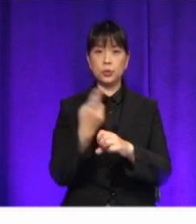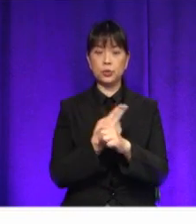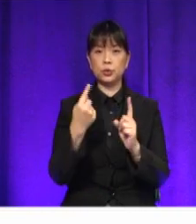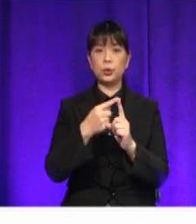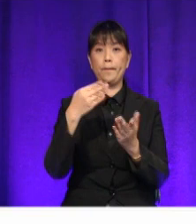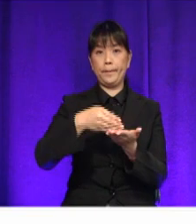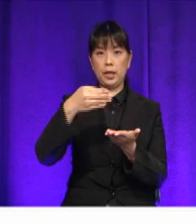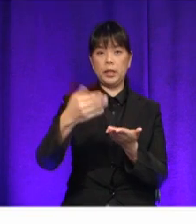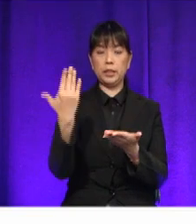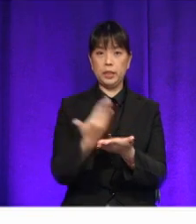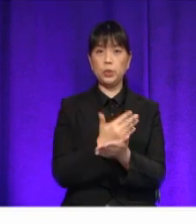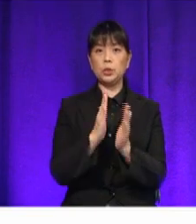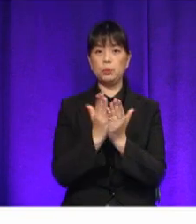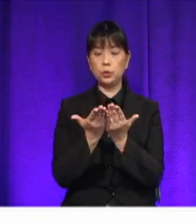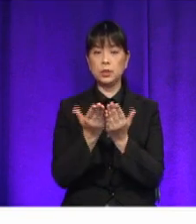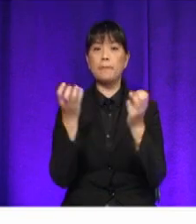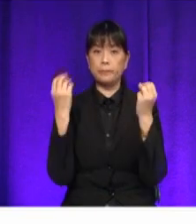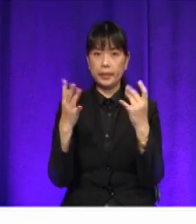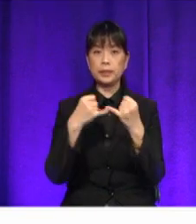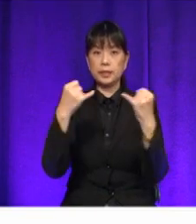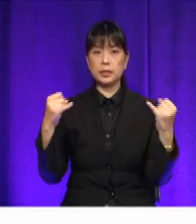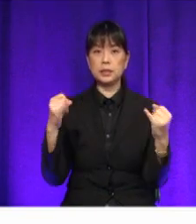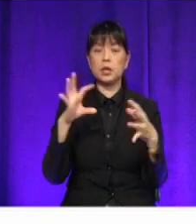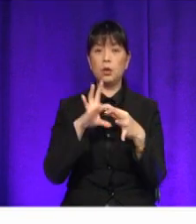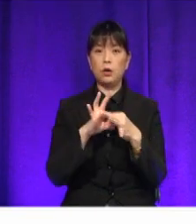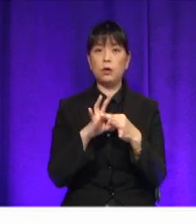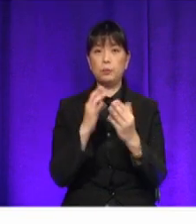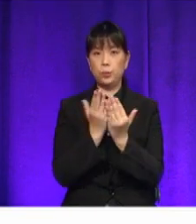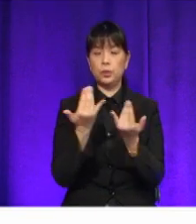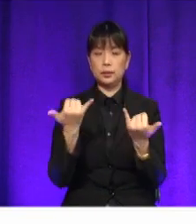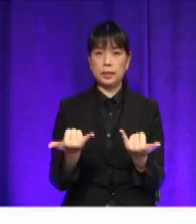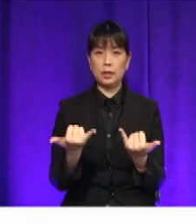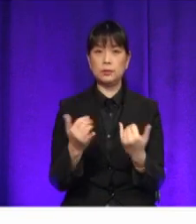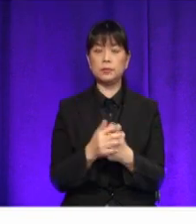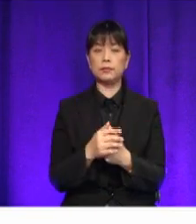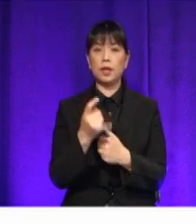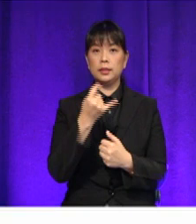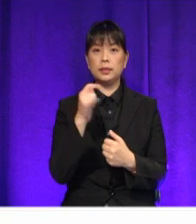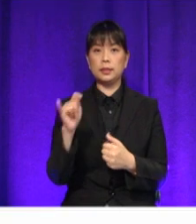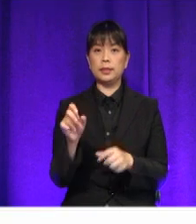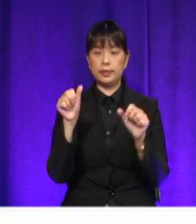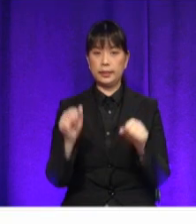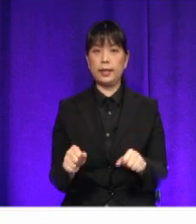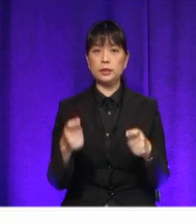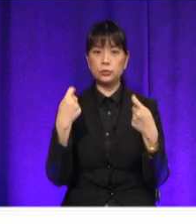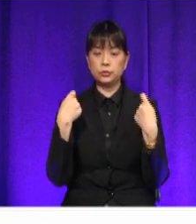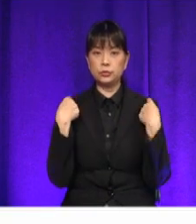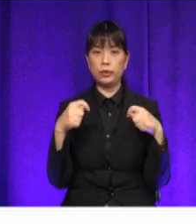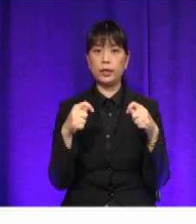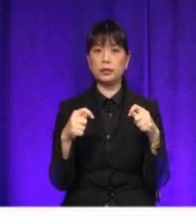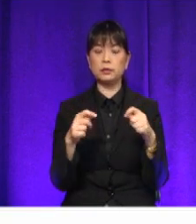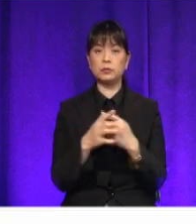new books. There are many types of interesting books now there. So they can use, and then they can also try to provide a